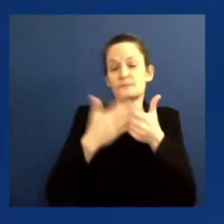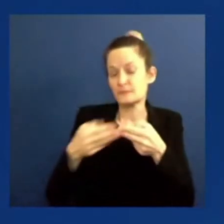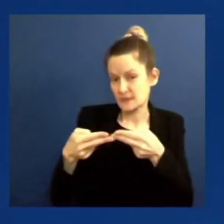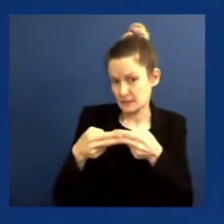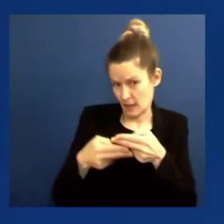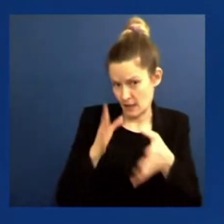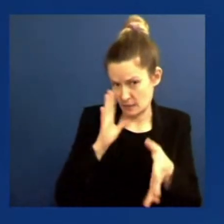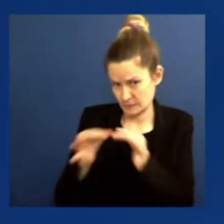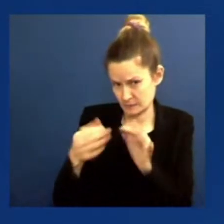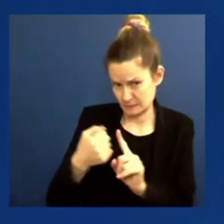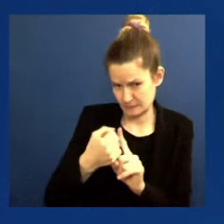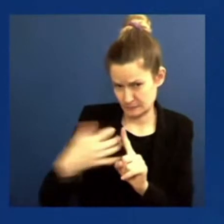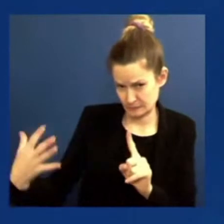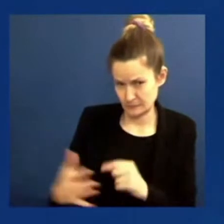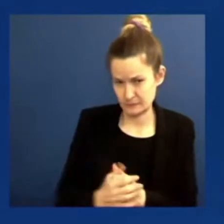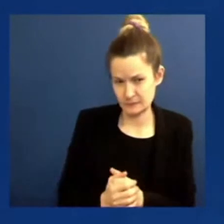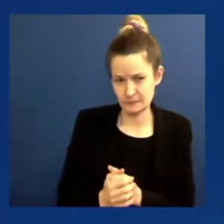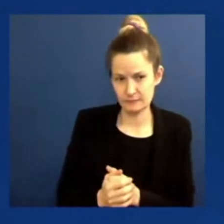next slide, please?